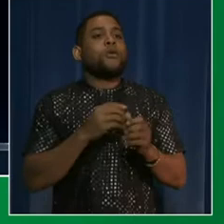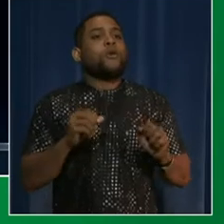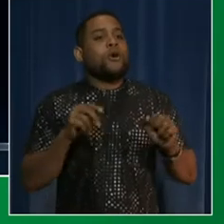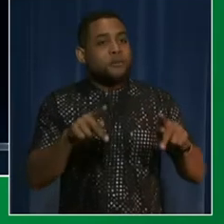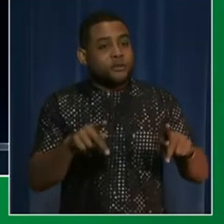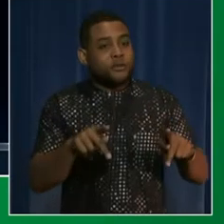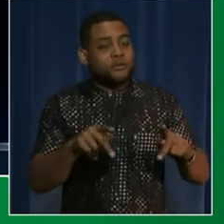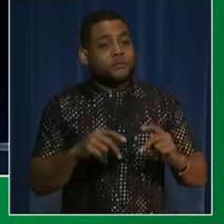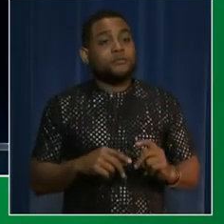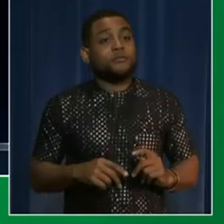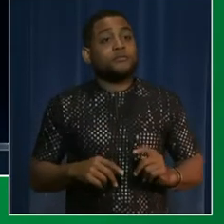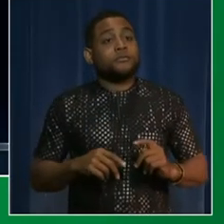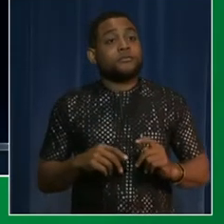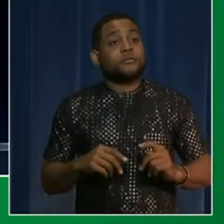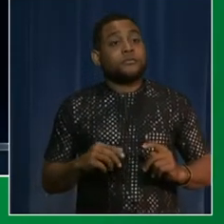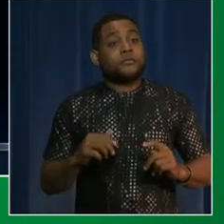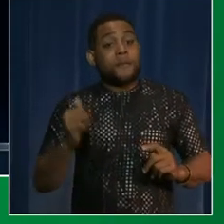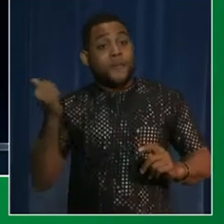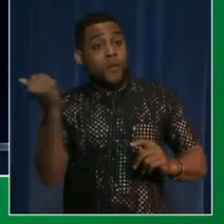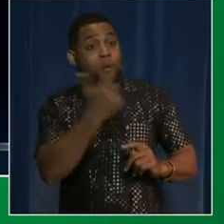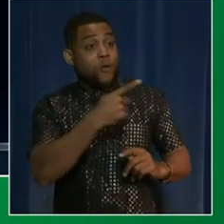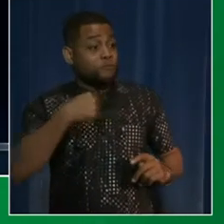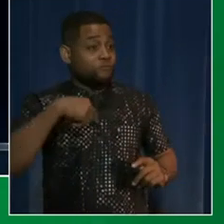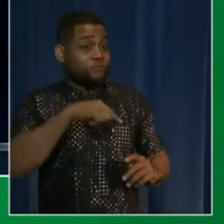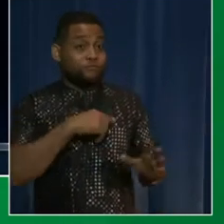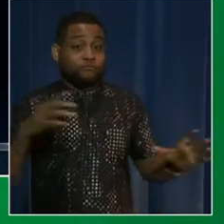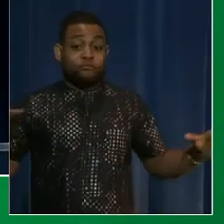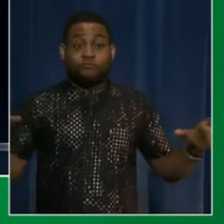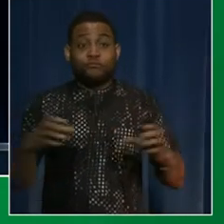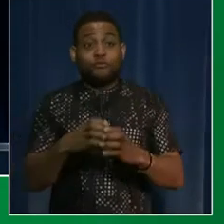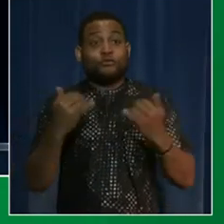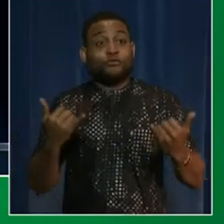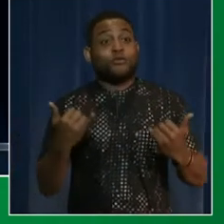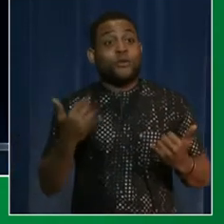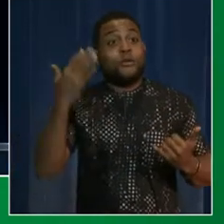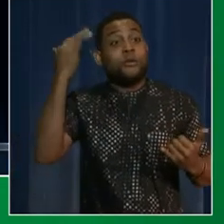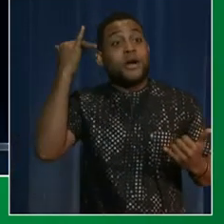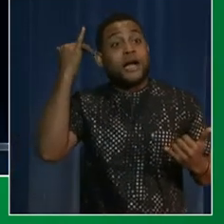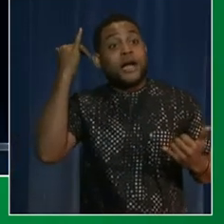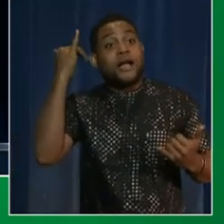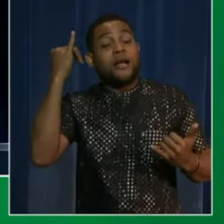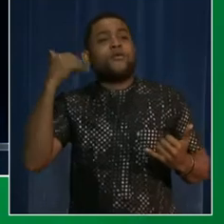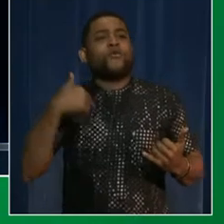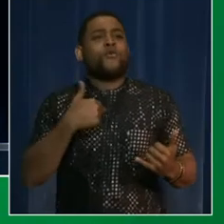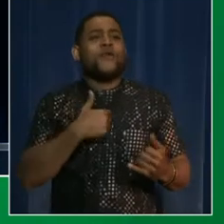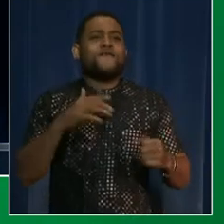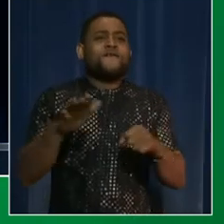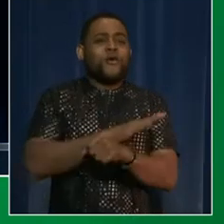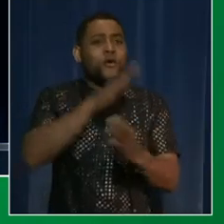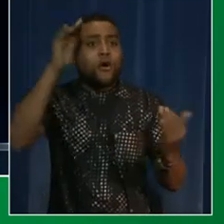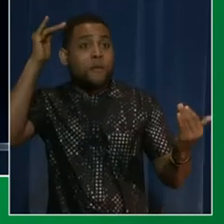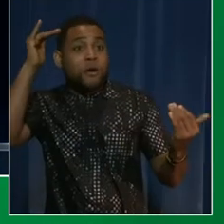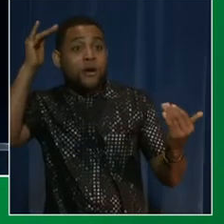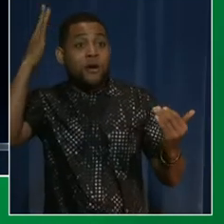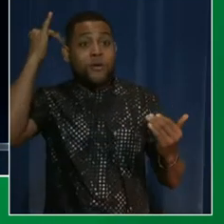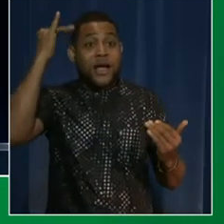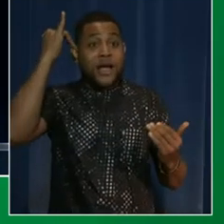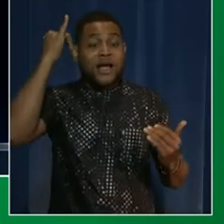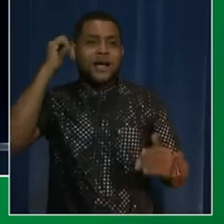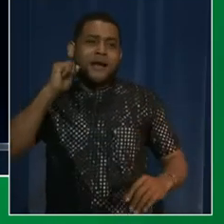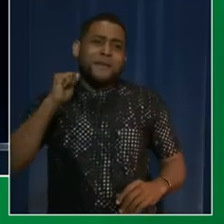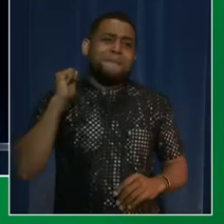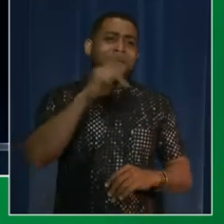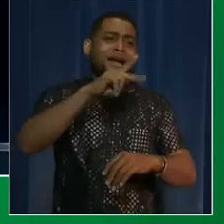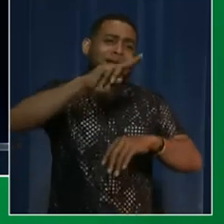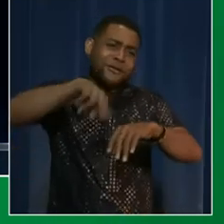all gathered here full of hope because we see how we are returning to normal, a